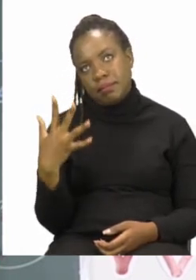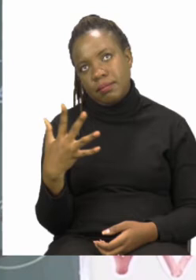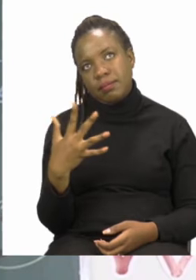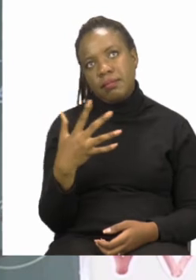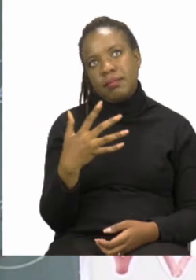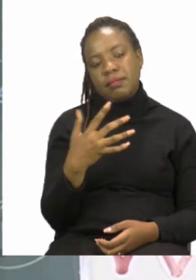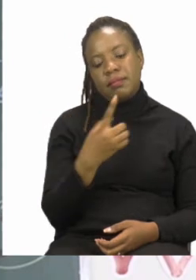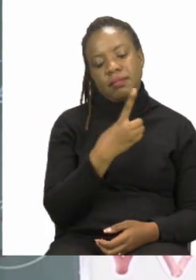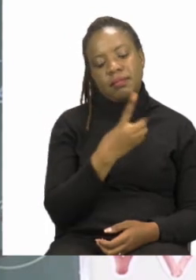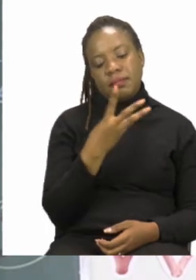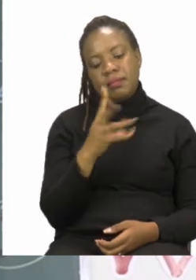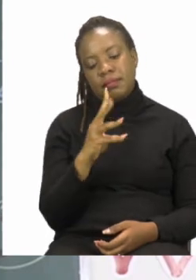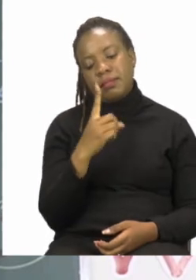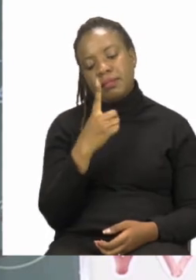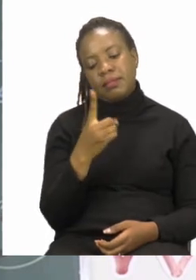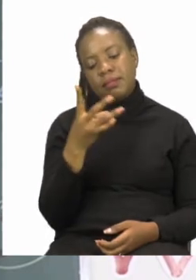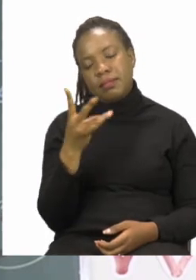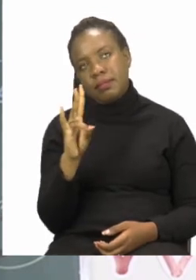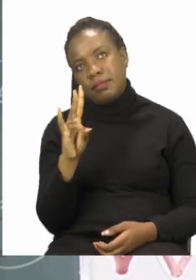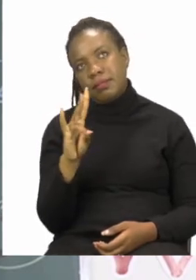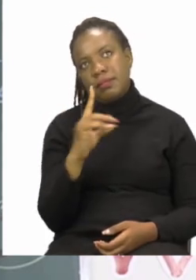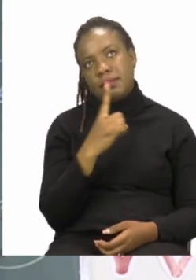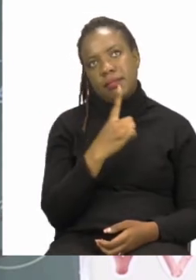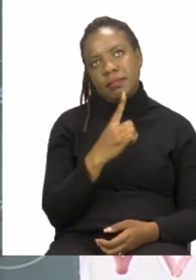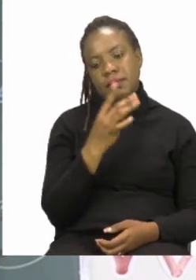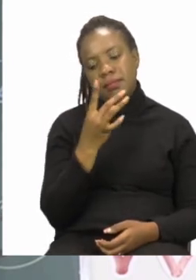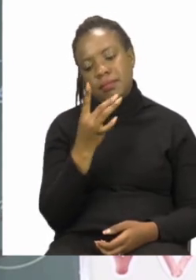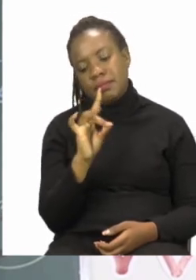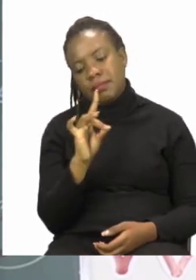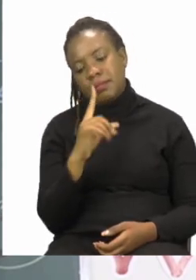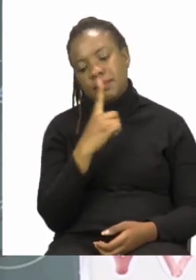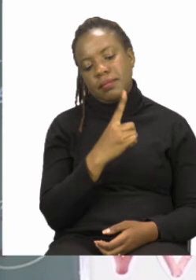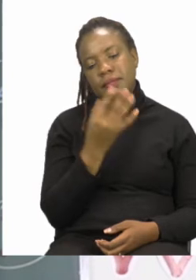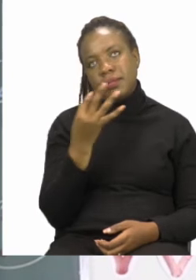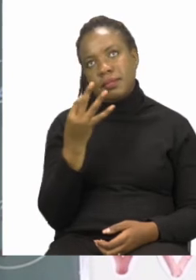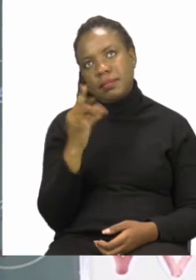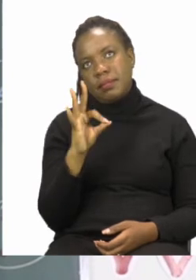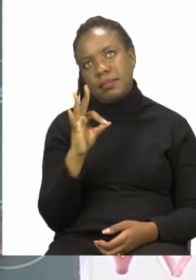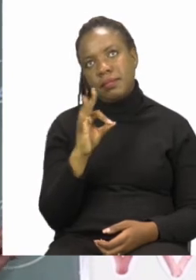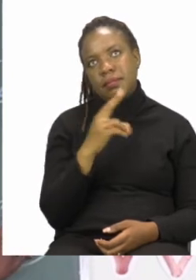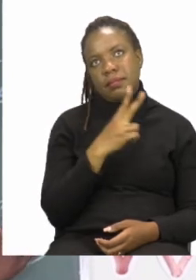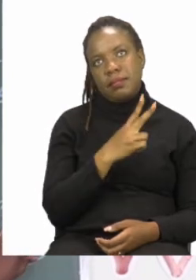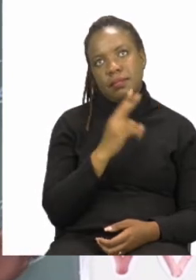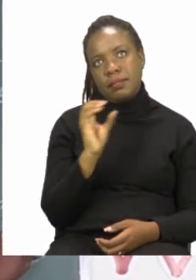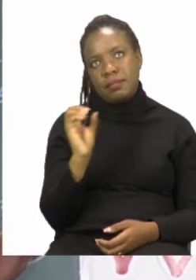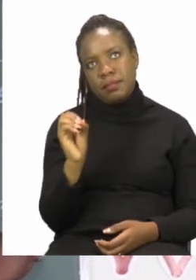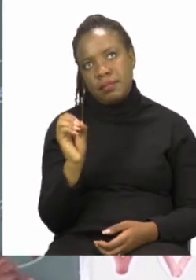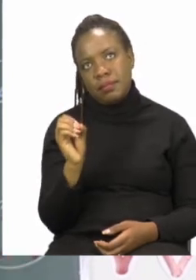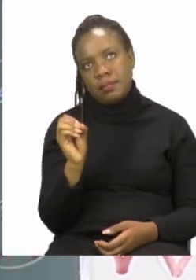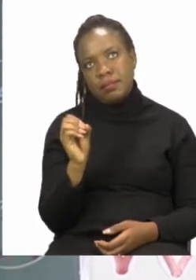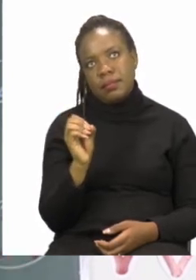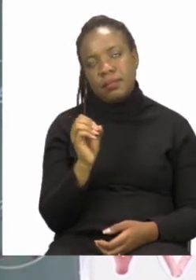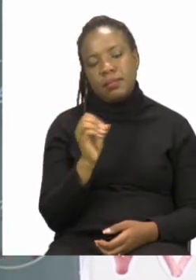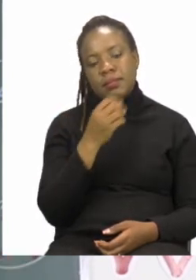15, 16, 17, 18, 19,